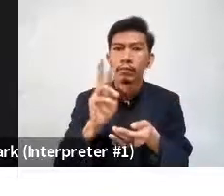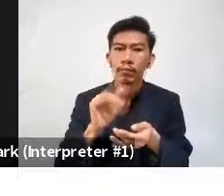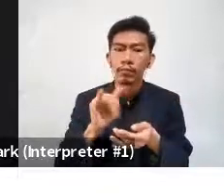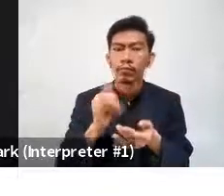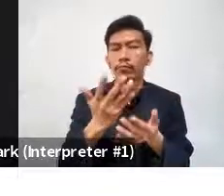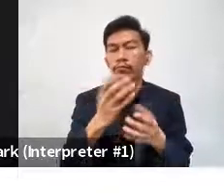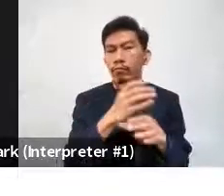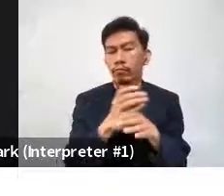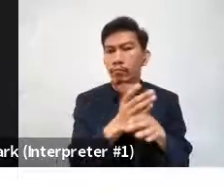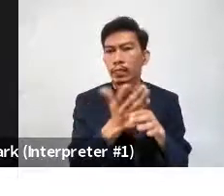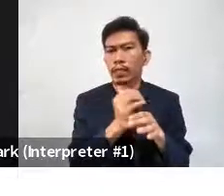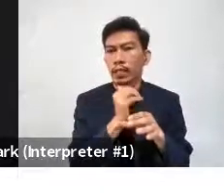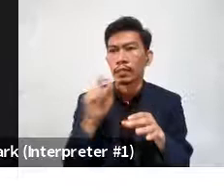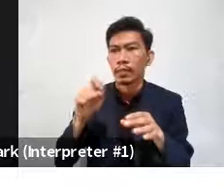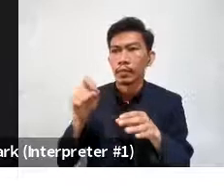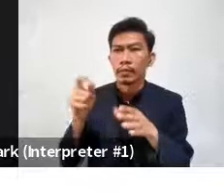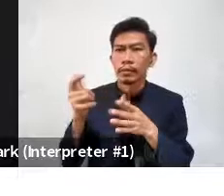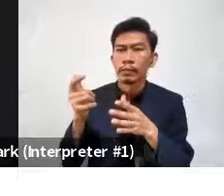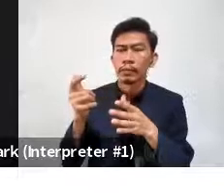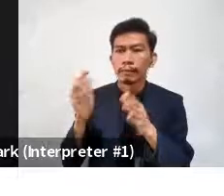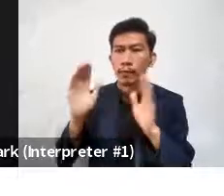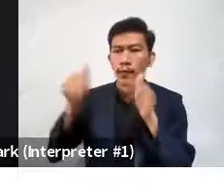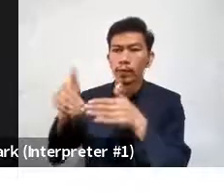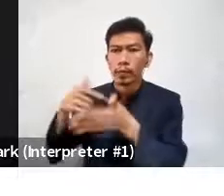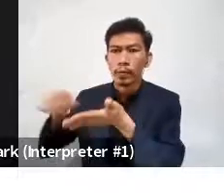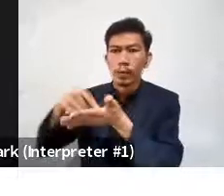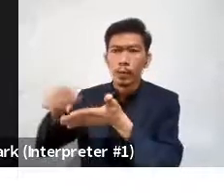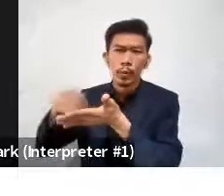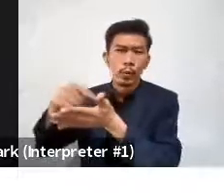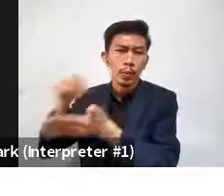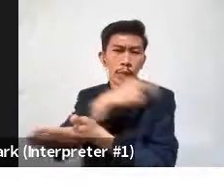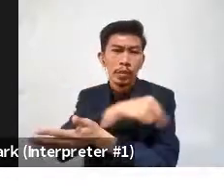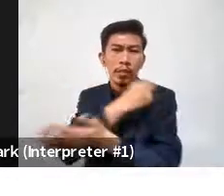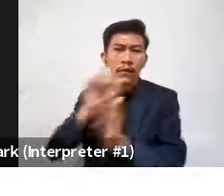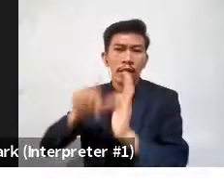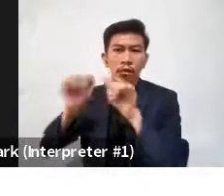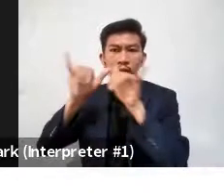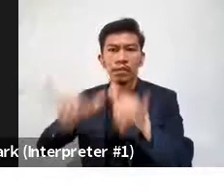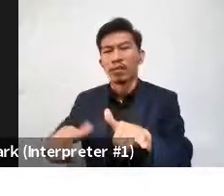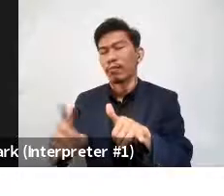hospitals, and that might just lead to waste or inefficiency in the system.